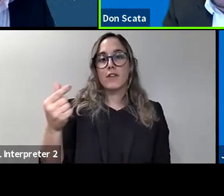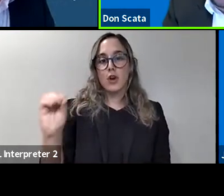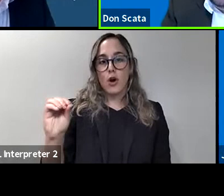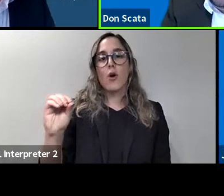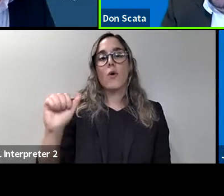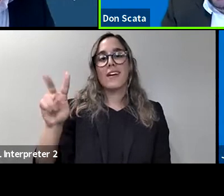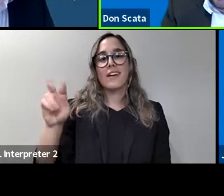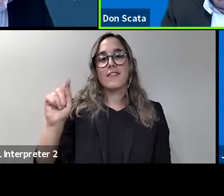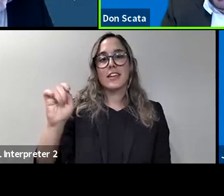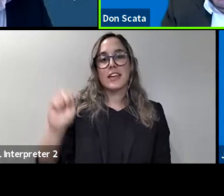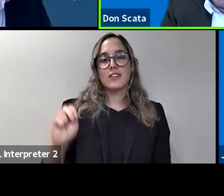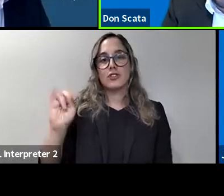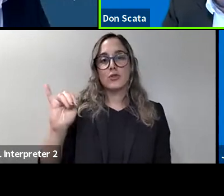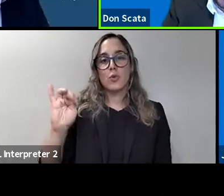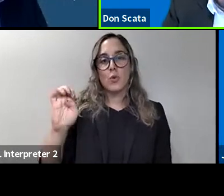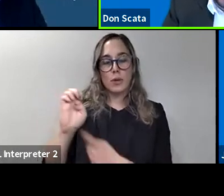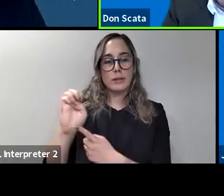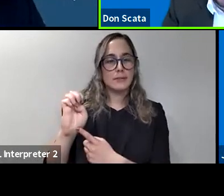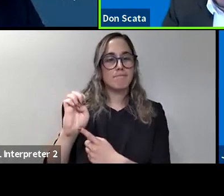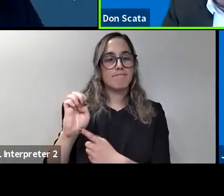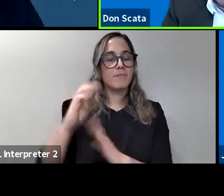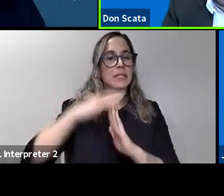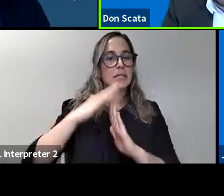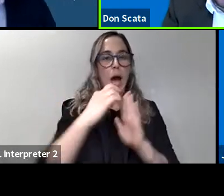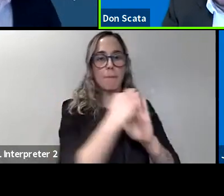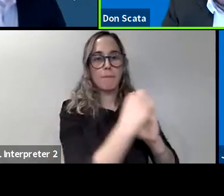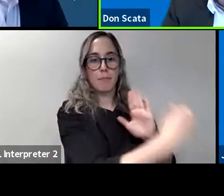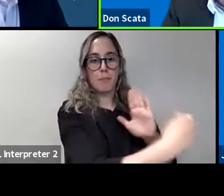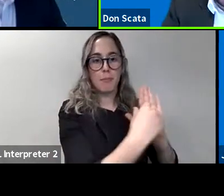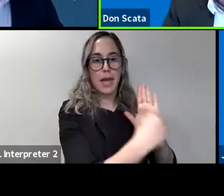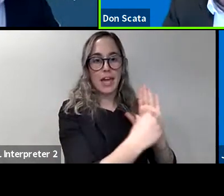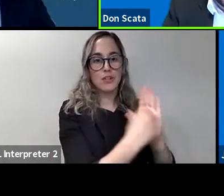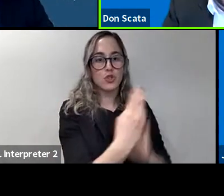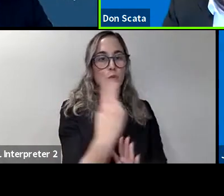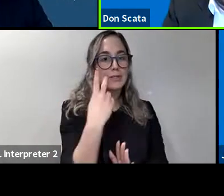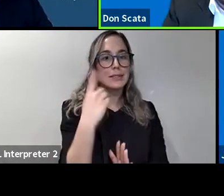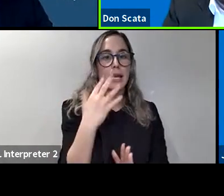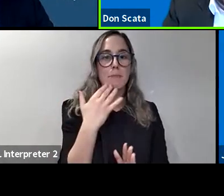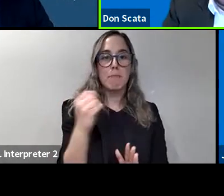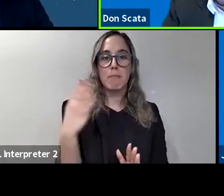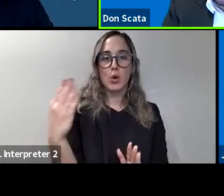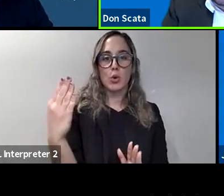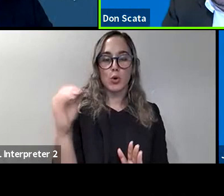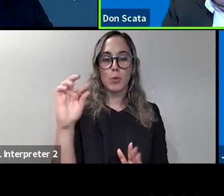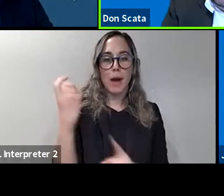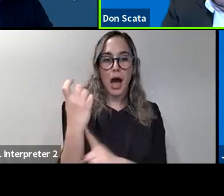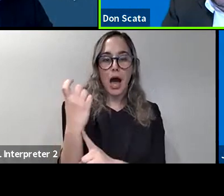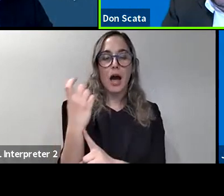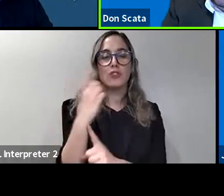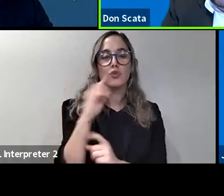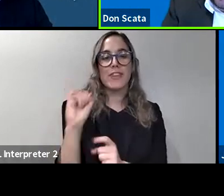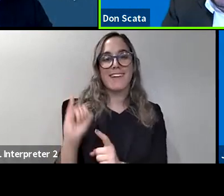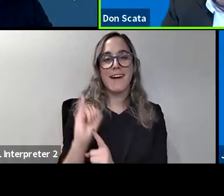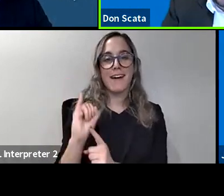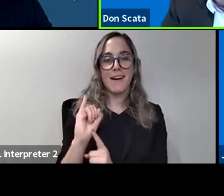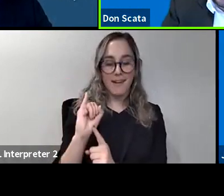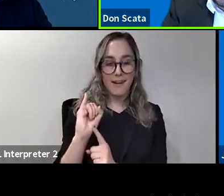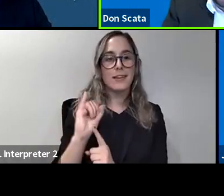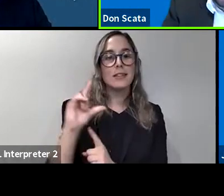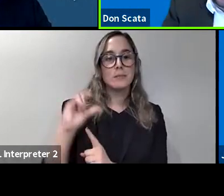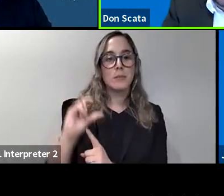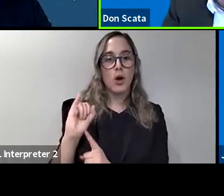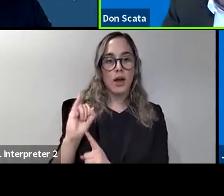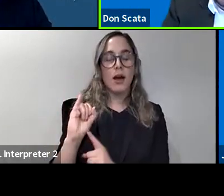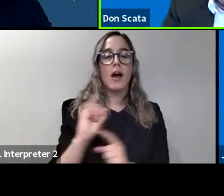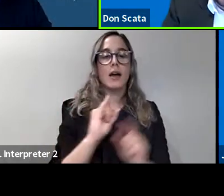www.faa.gov/go/aviation-noise. When you get there, at the top of that page, you'll see a blue box with a little lowercase I in there. And the last link